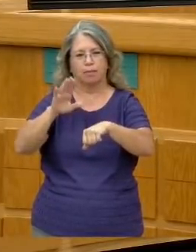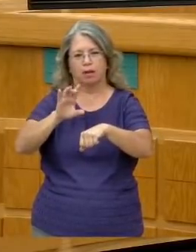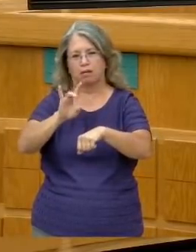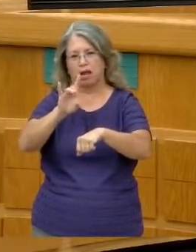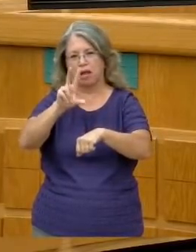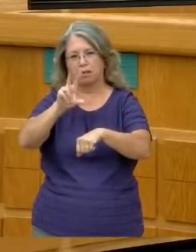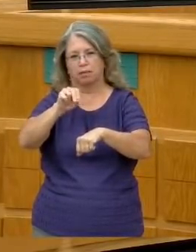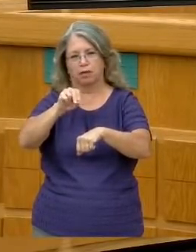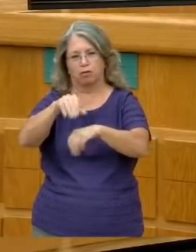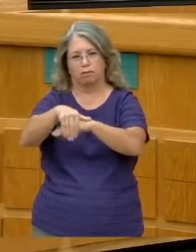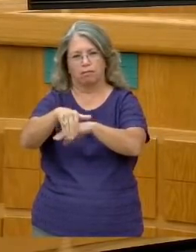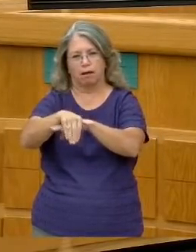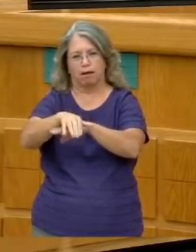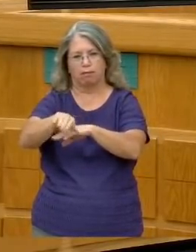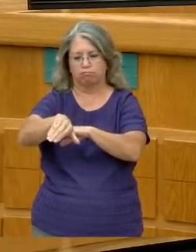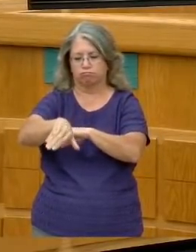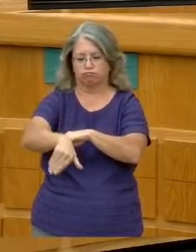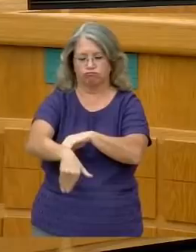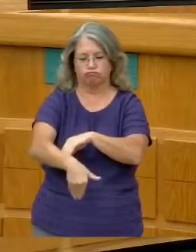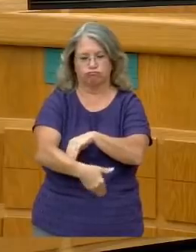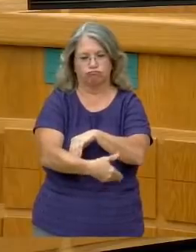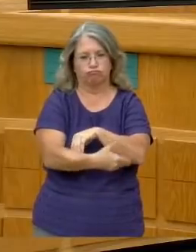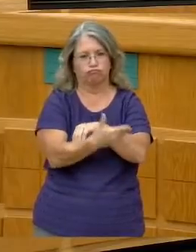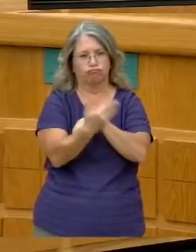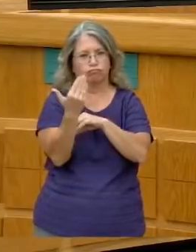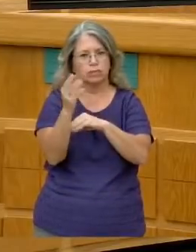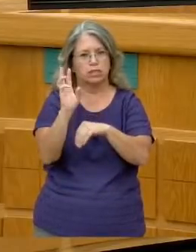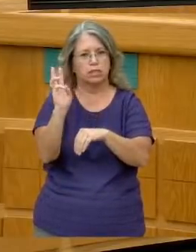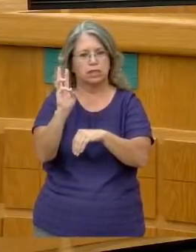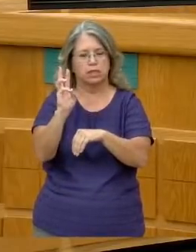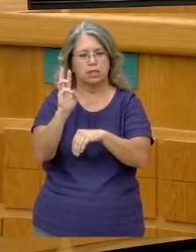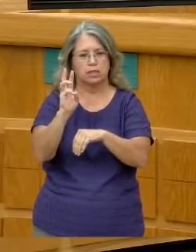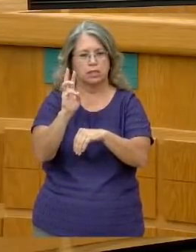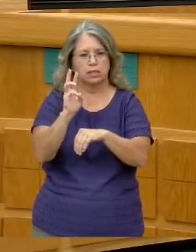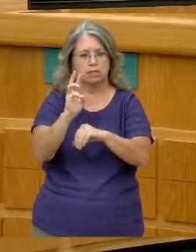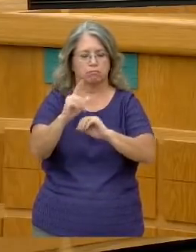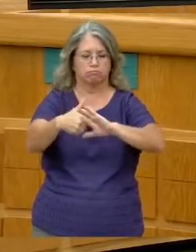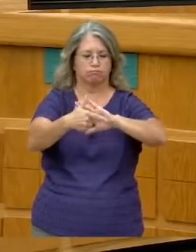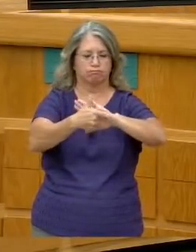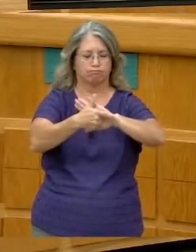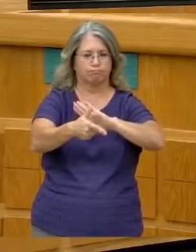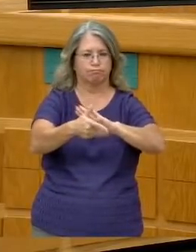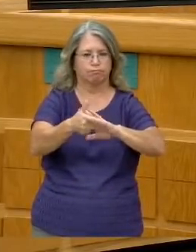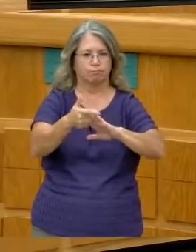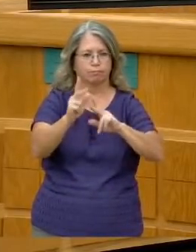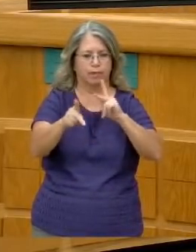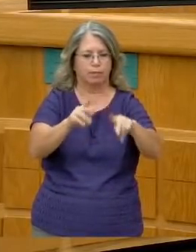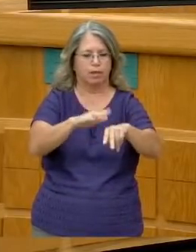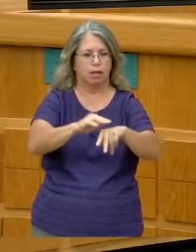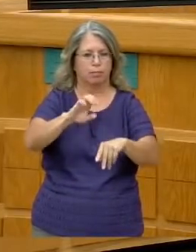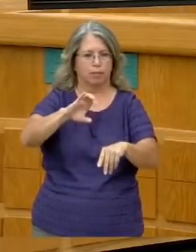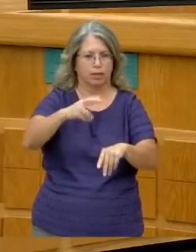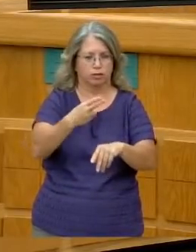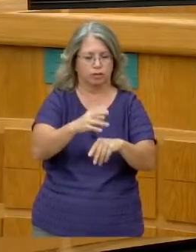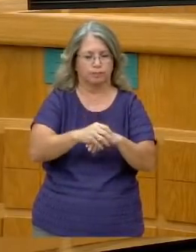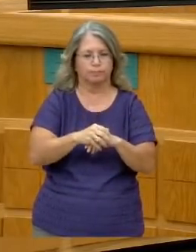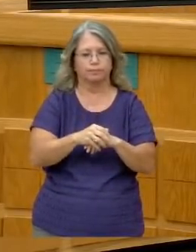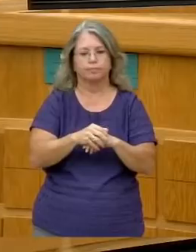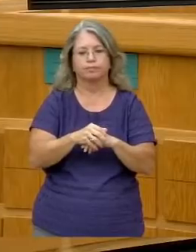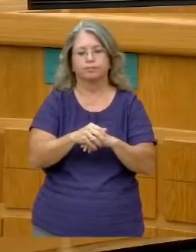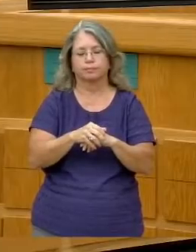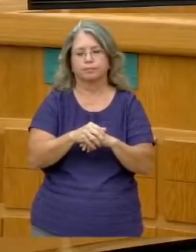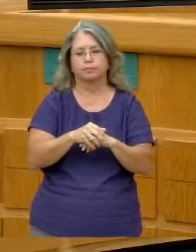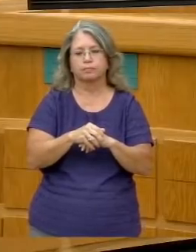order. And then they can resume being on the beach at 6 a.m. the next morning around sunrise. So